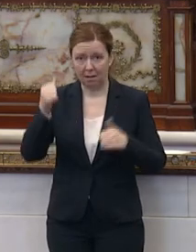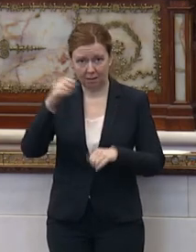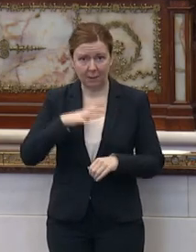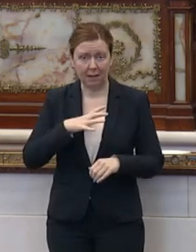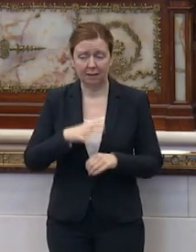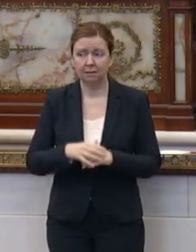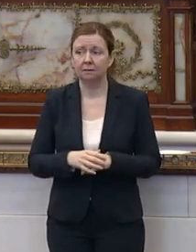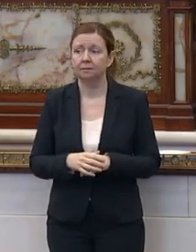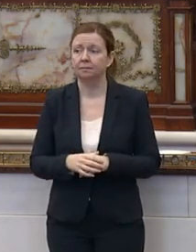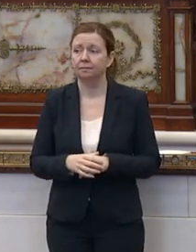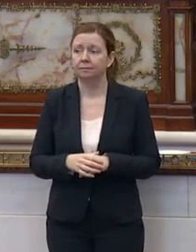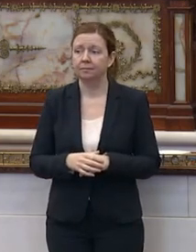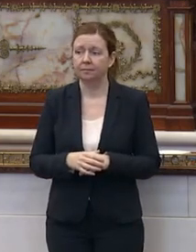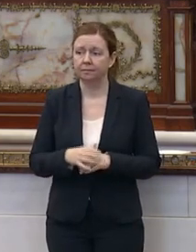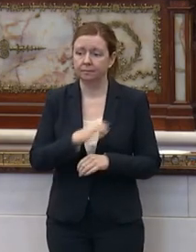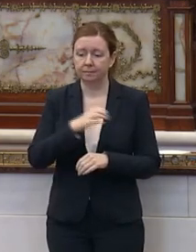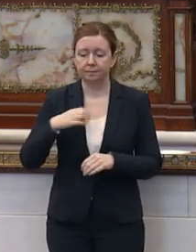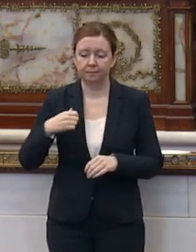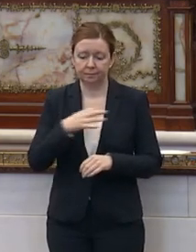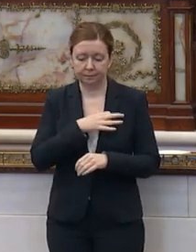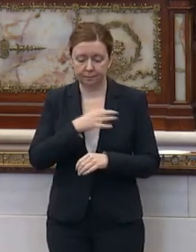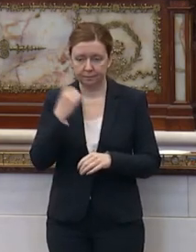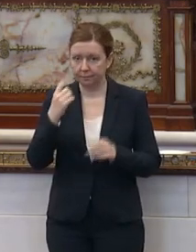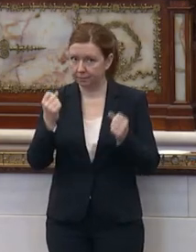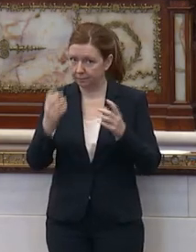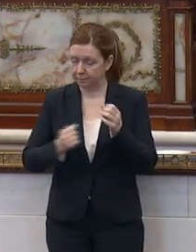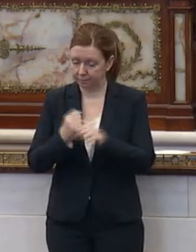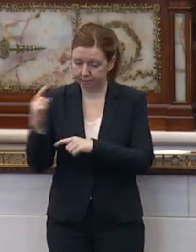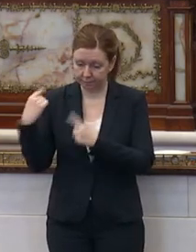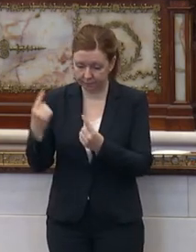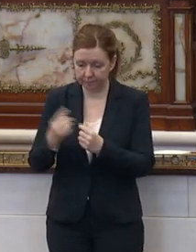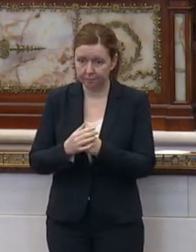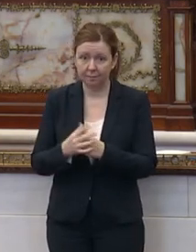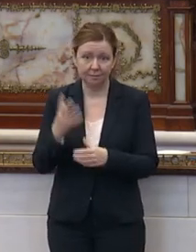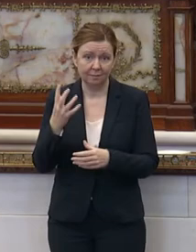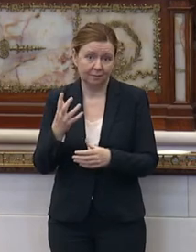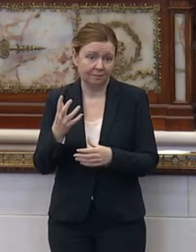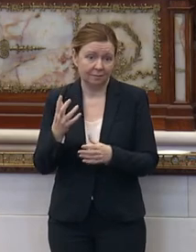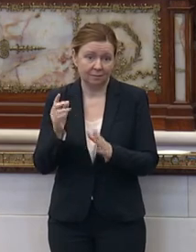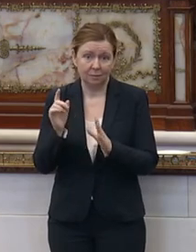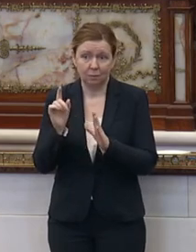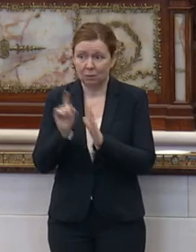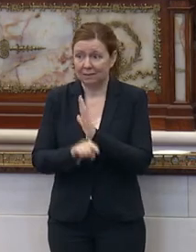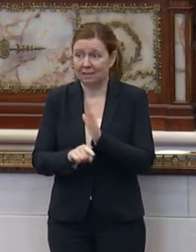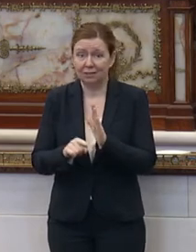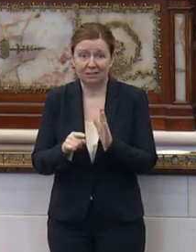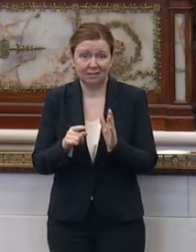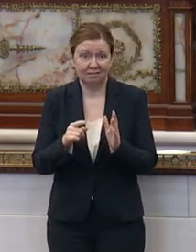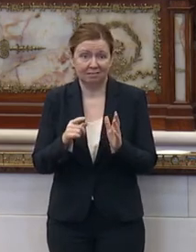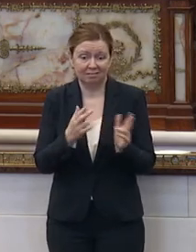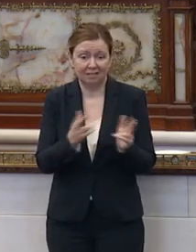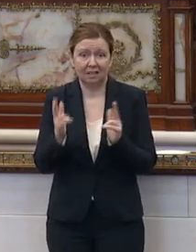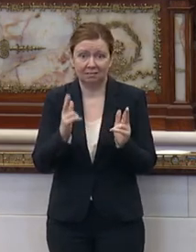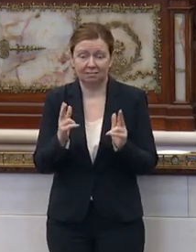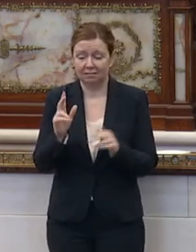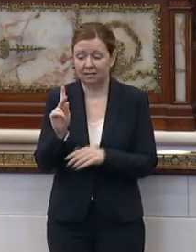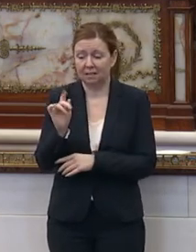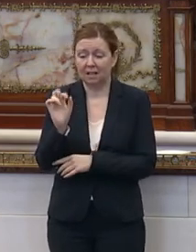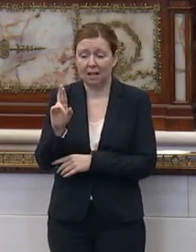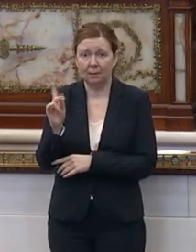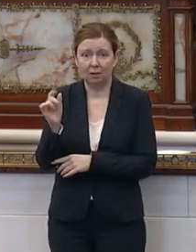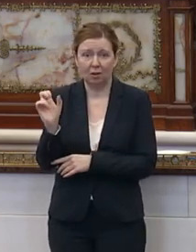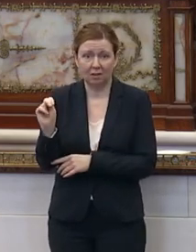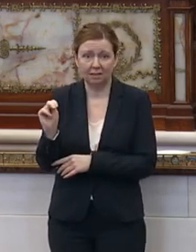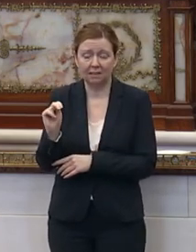man who was a council staffer for many years, who we lost to gun violence this past week, Kymere Carlton, who